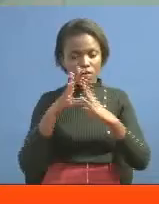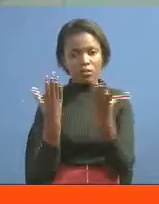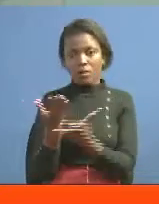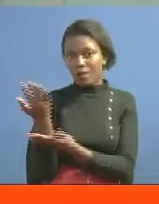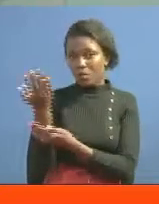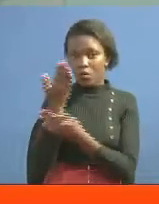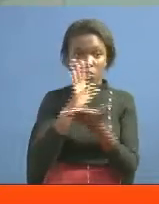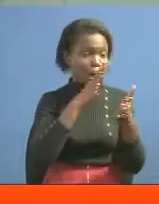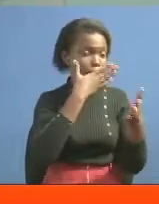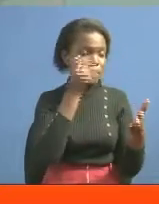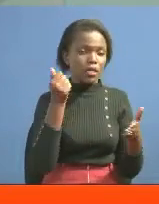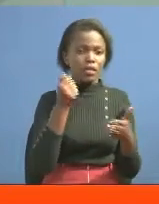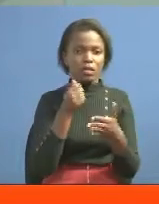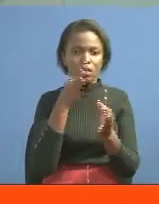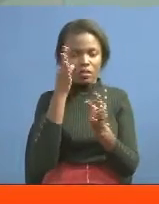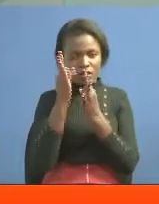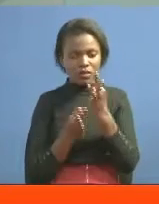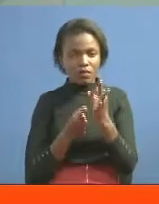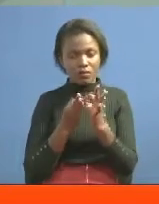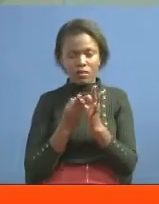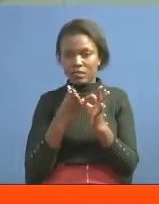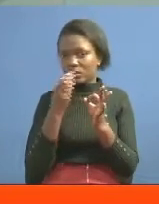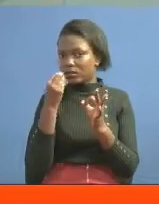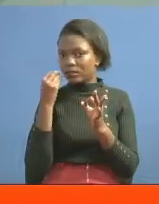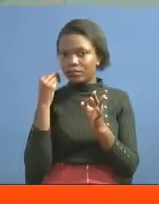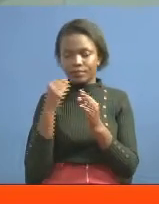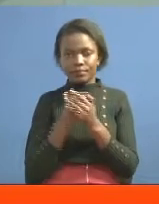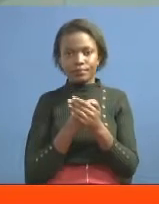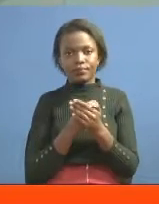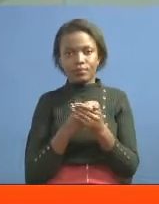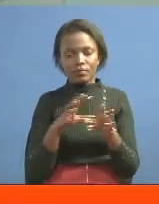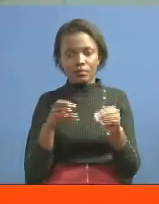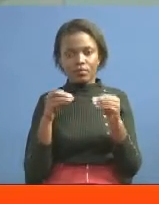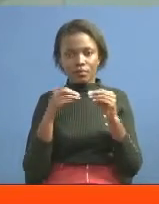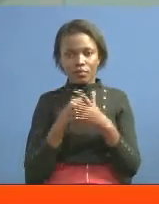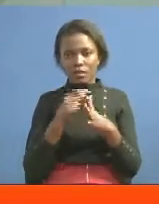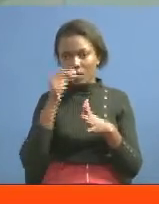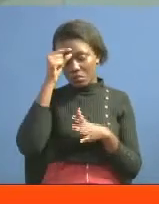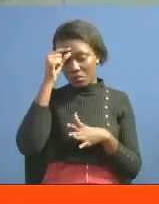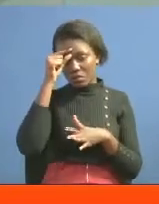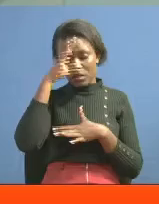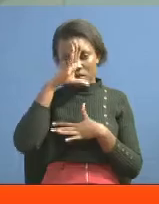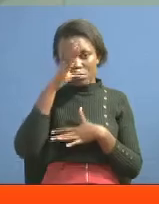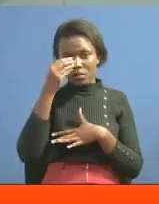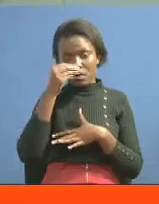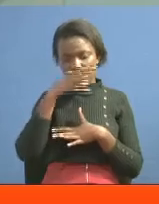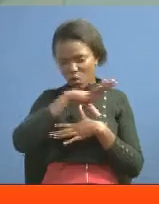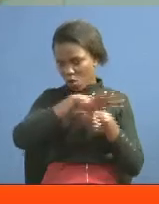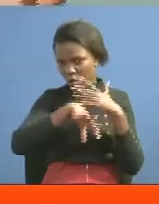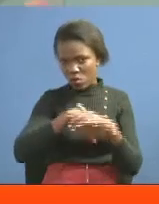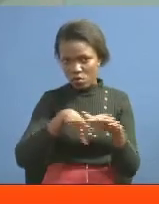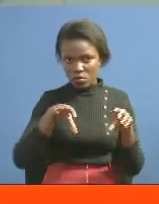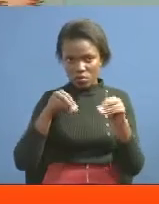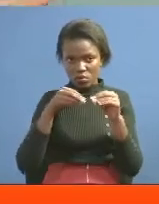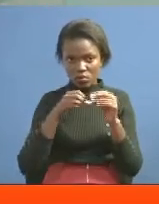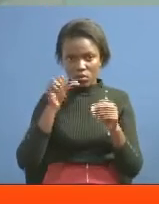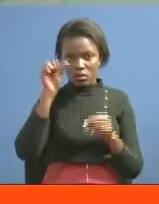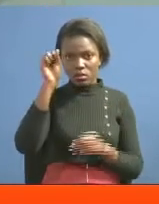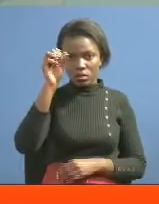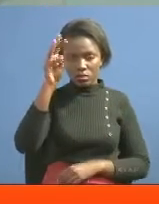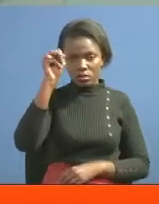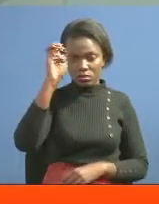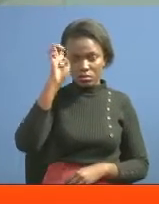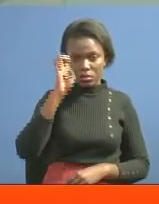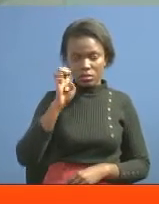better, because if we borrow domestically, it will mean that government has taken all the money from the banks. And so SMEs and people